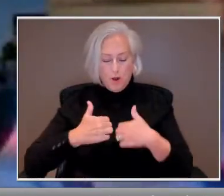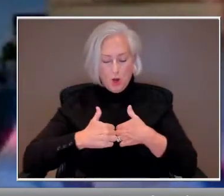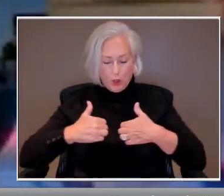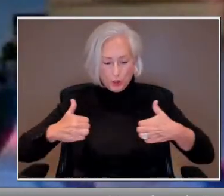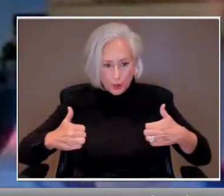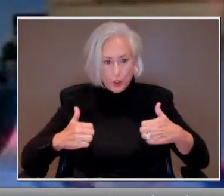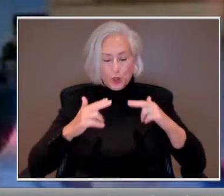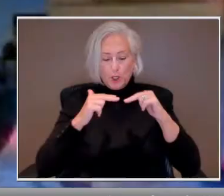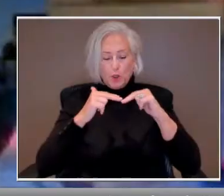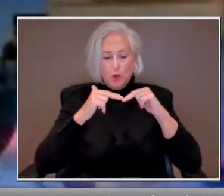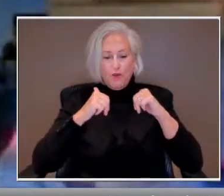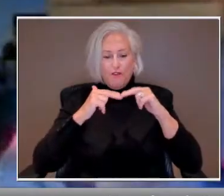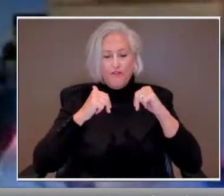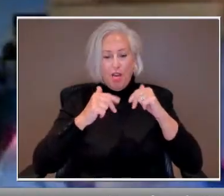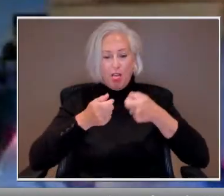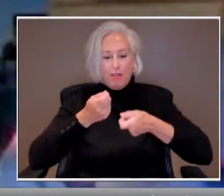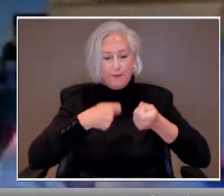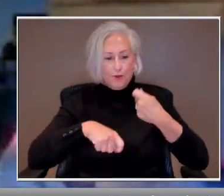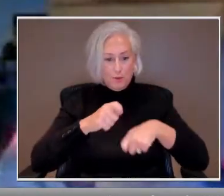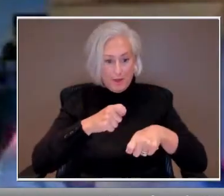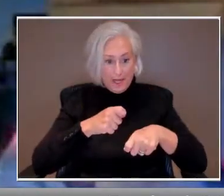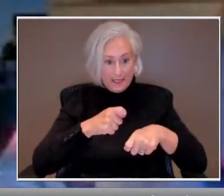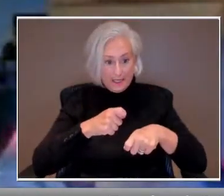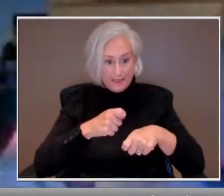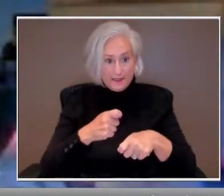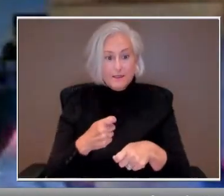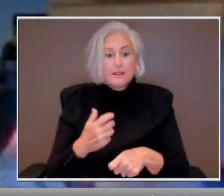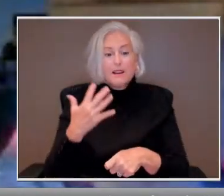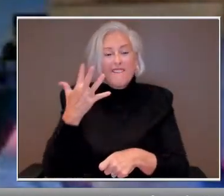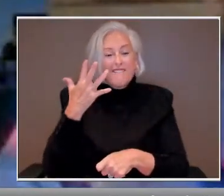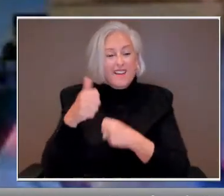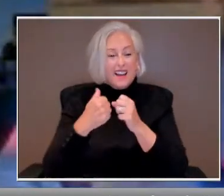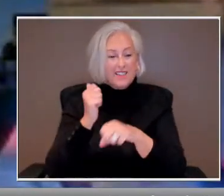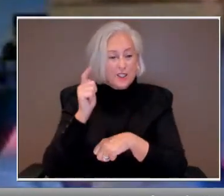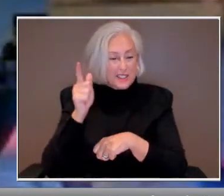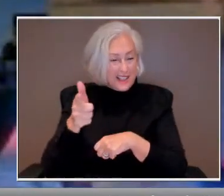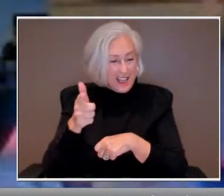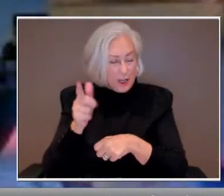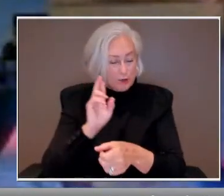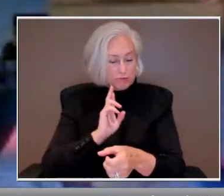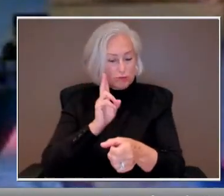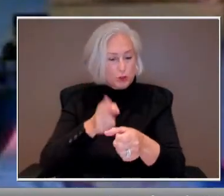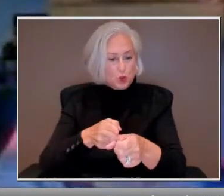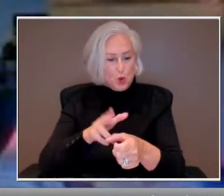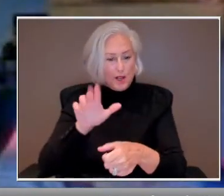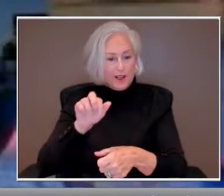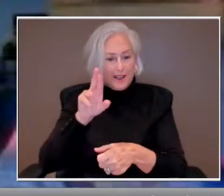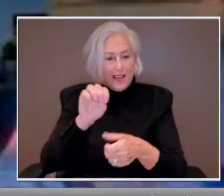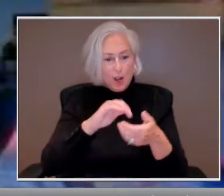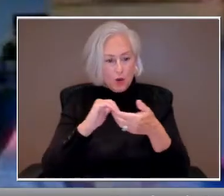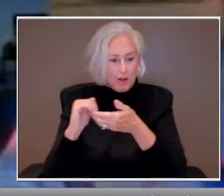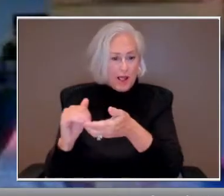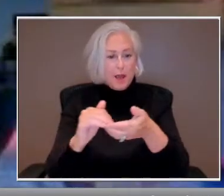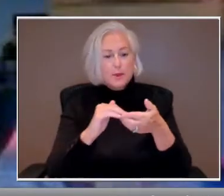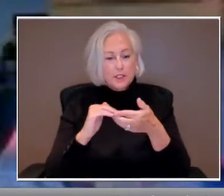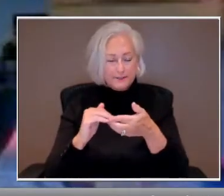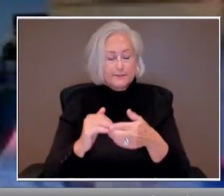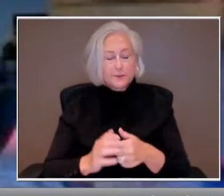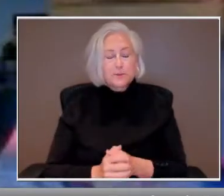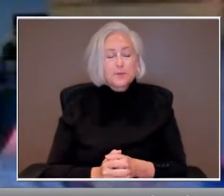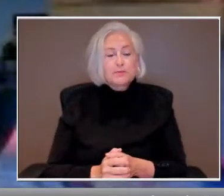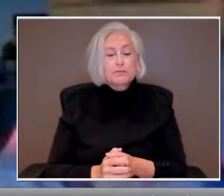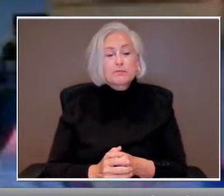about 5 years later, then I think is when we joined Care Collaborative. And I think